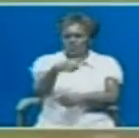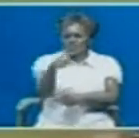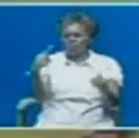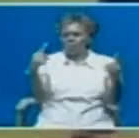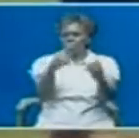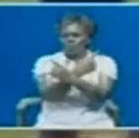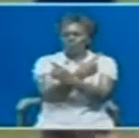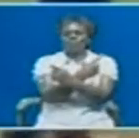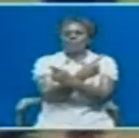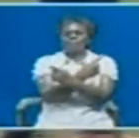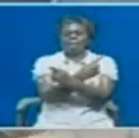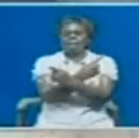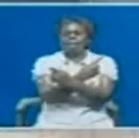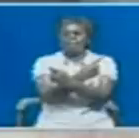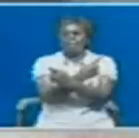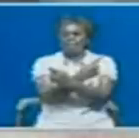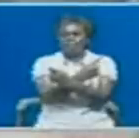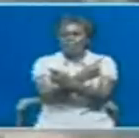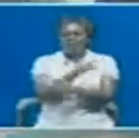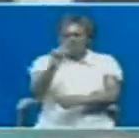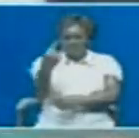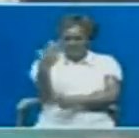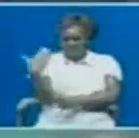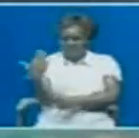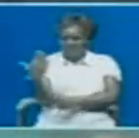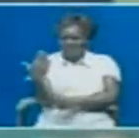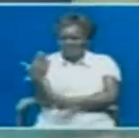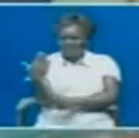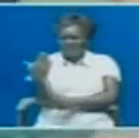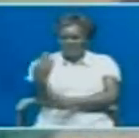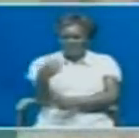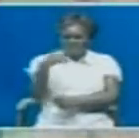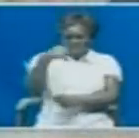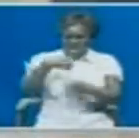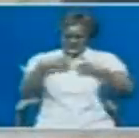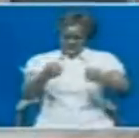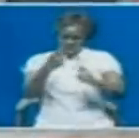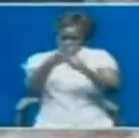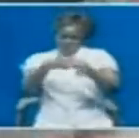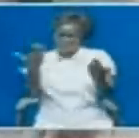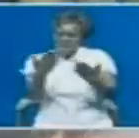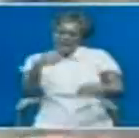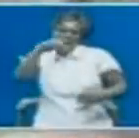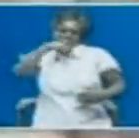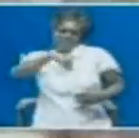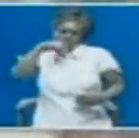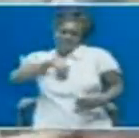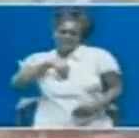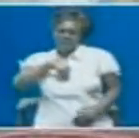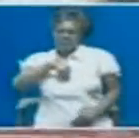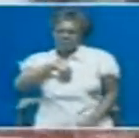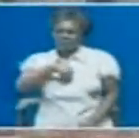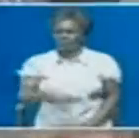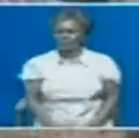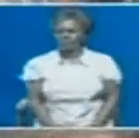What the ID? Exactly. Yeah. But I think the first thing is... is healing from the inside. By the way, I took a tuk-tuk in Malindi the other day. Are you sure? I loved it,